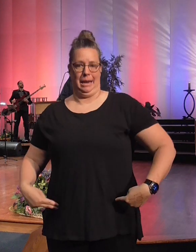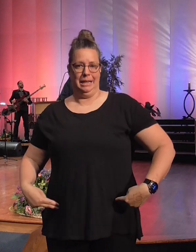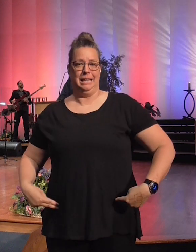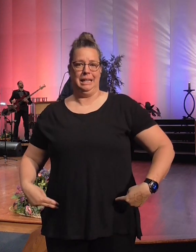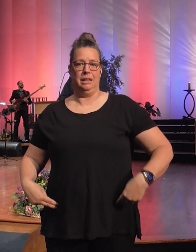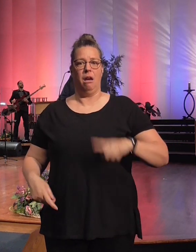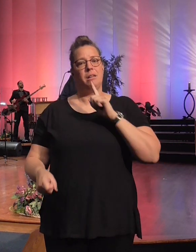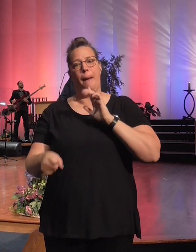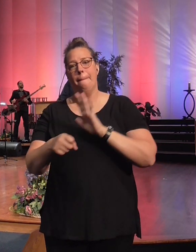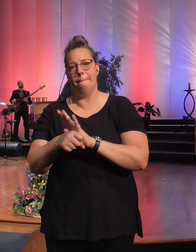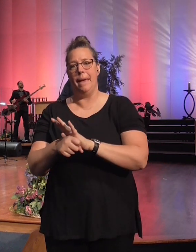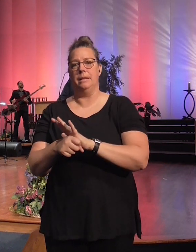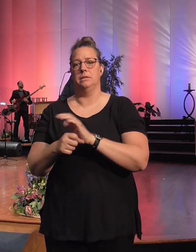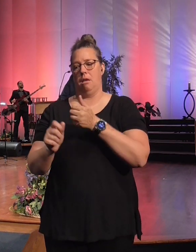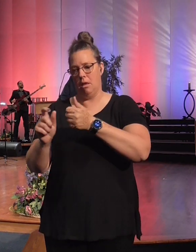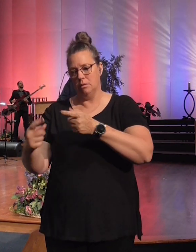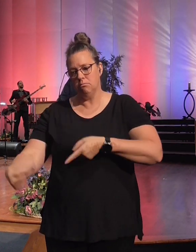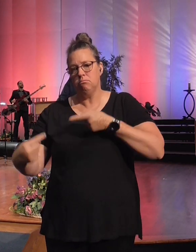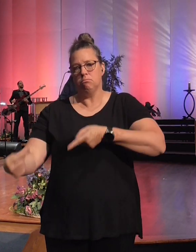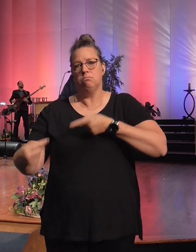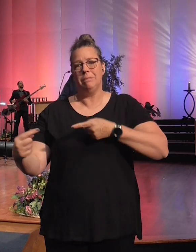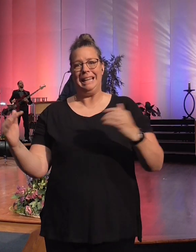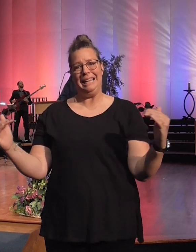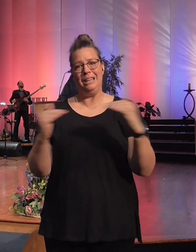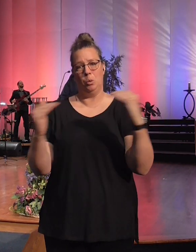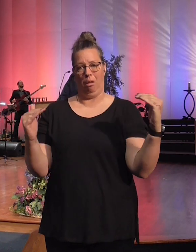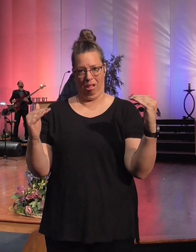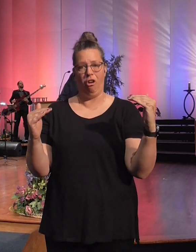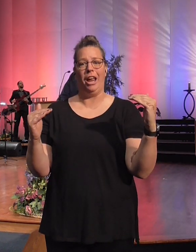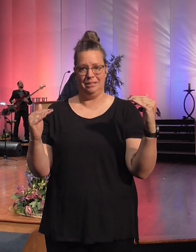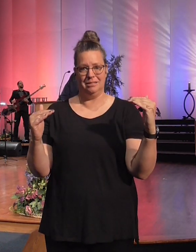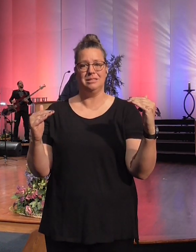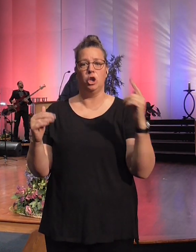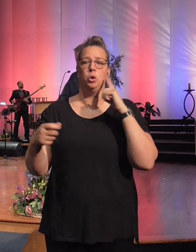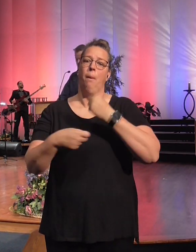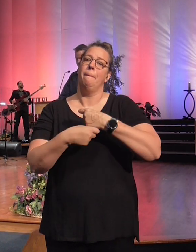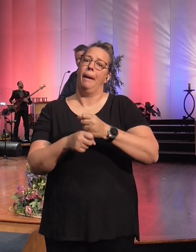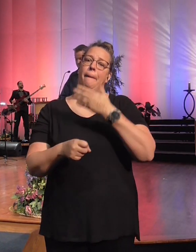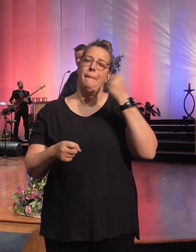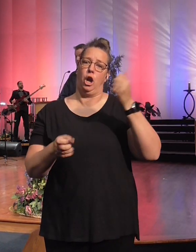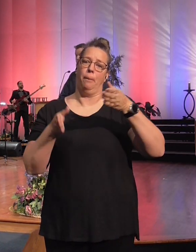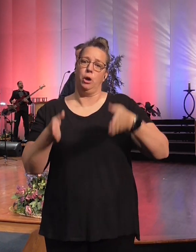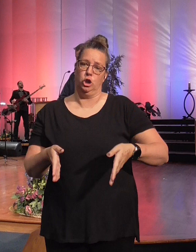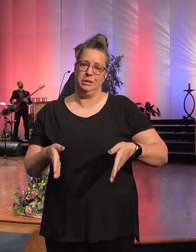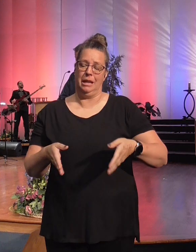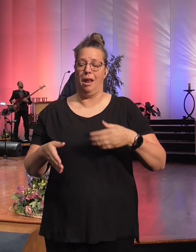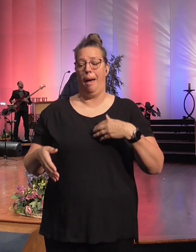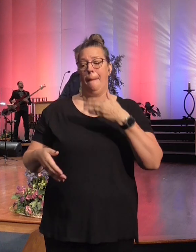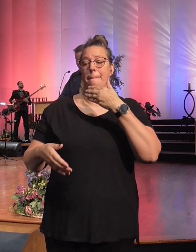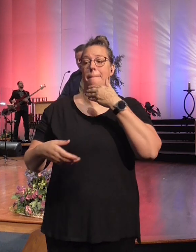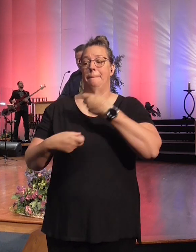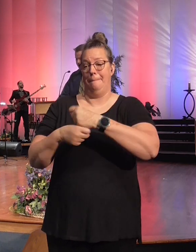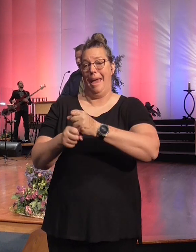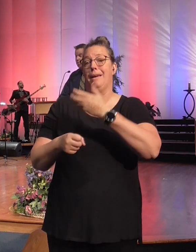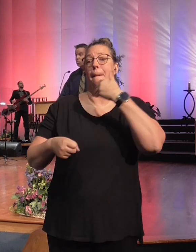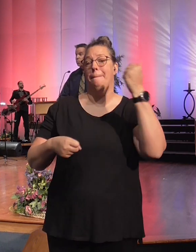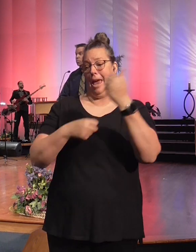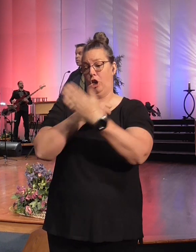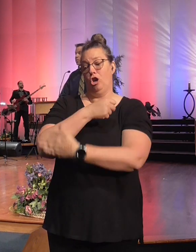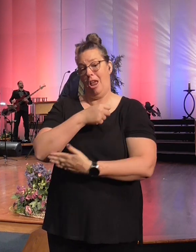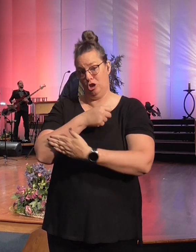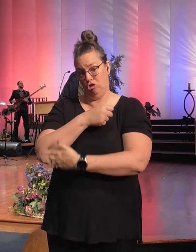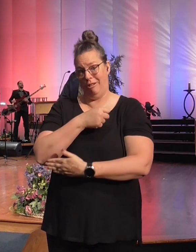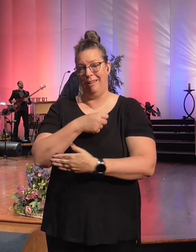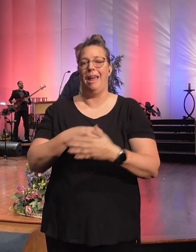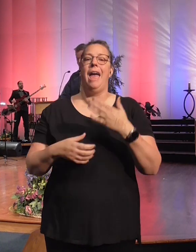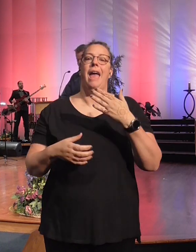to the noble struggle for equal rights. You will make a better person of yourself, a greater nation of your country, and a finer